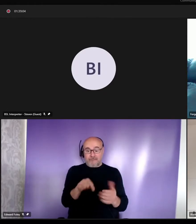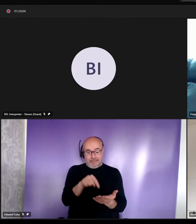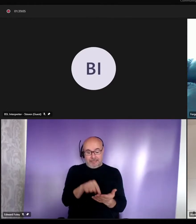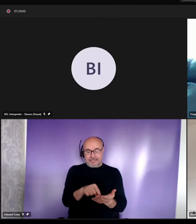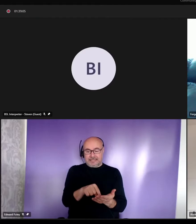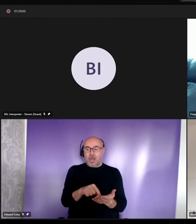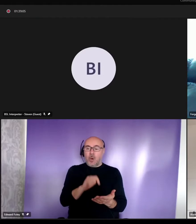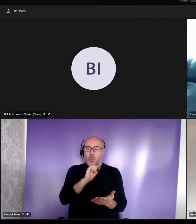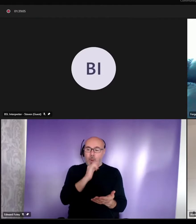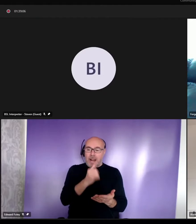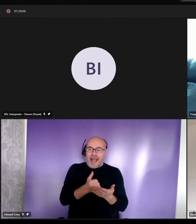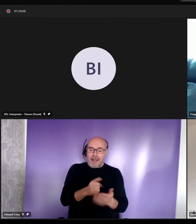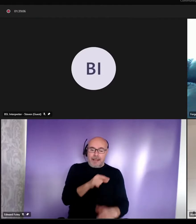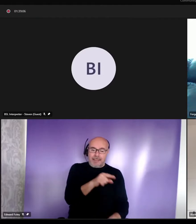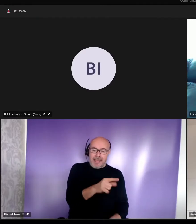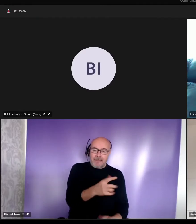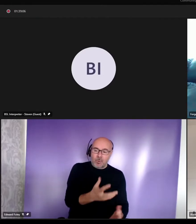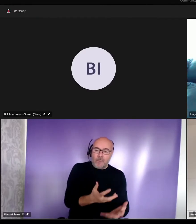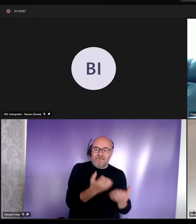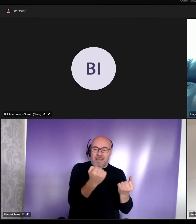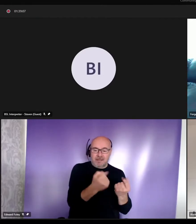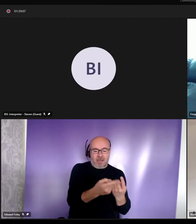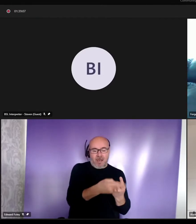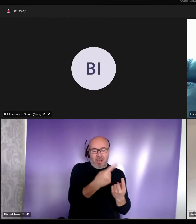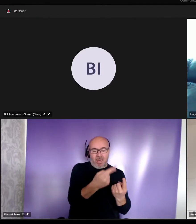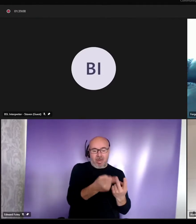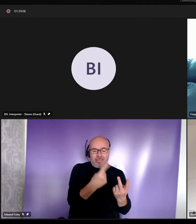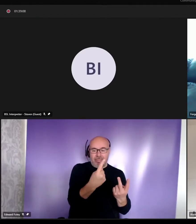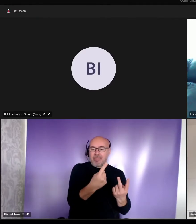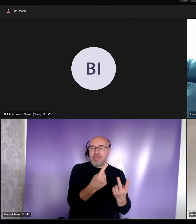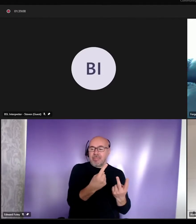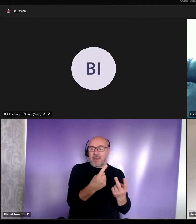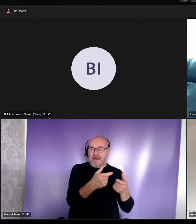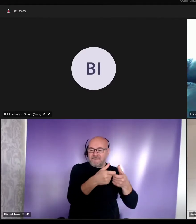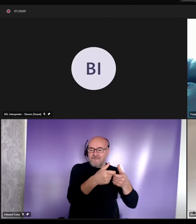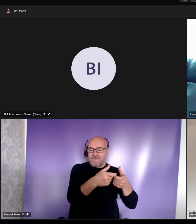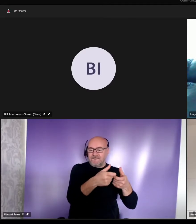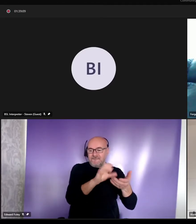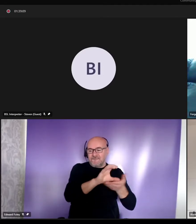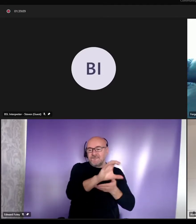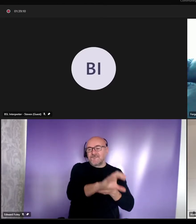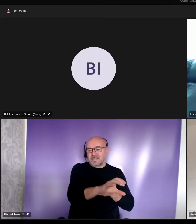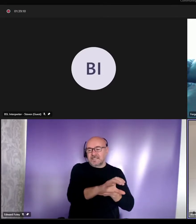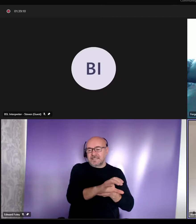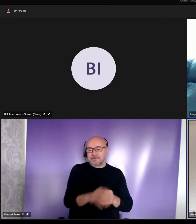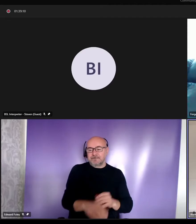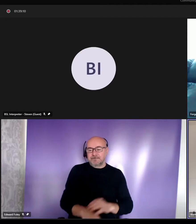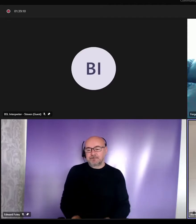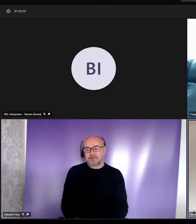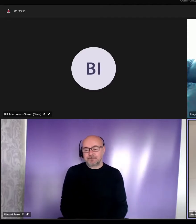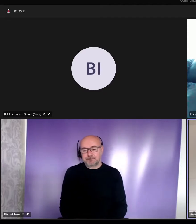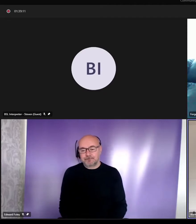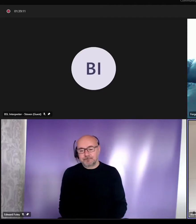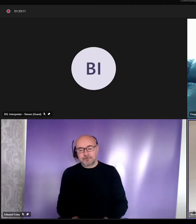helps facilitate the other funding. But it is a holistic package. Thanks.